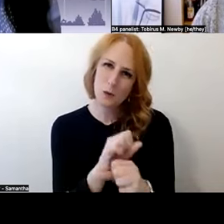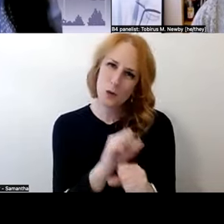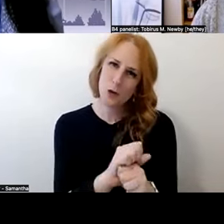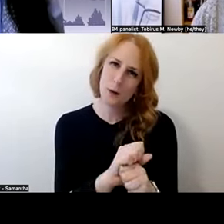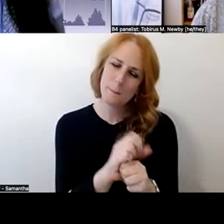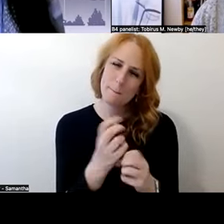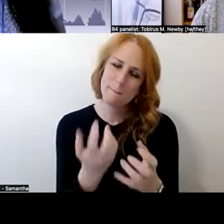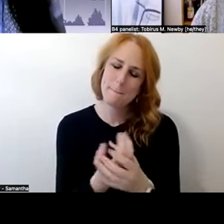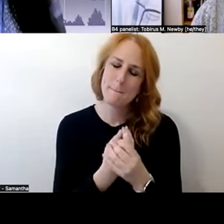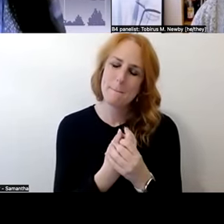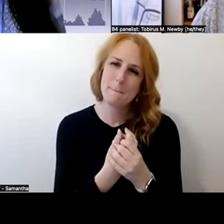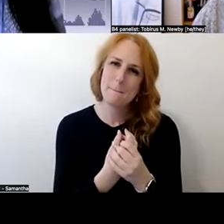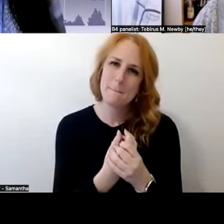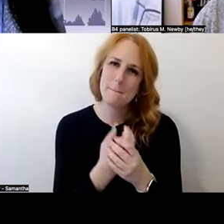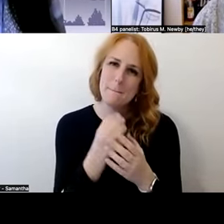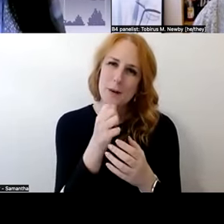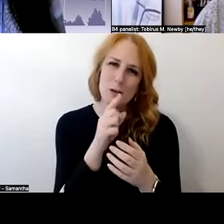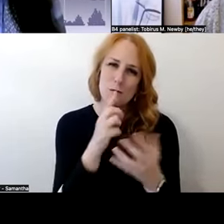of this little story.